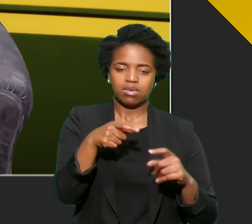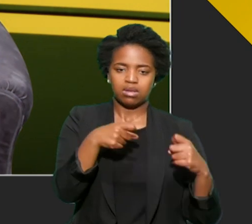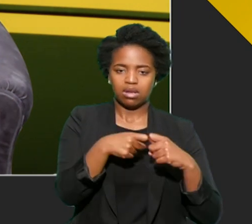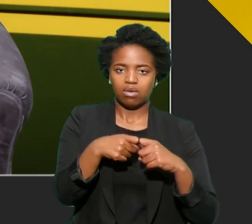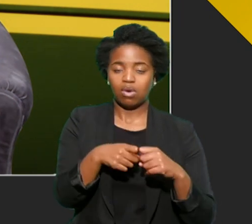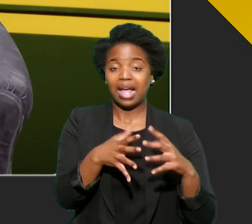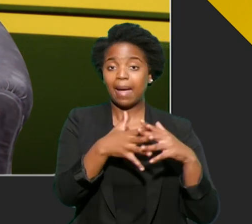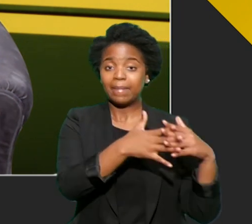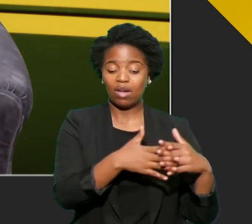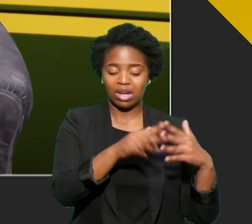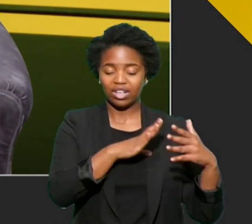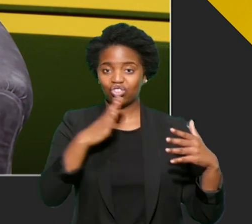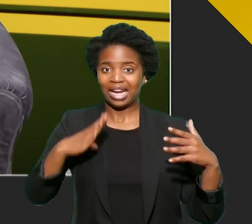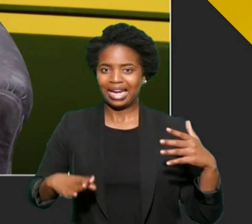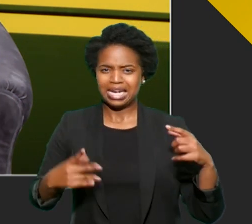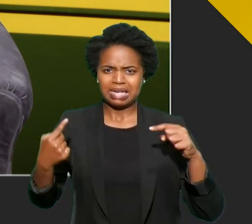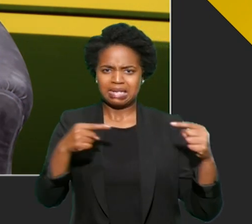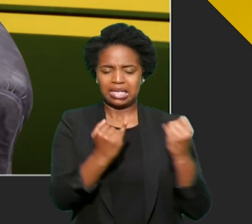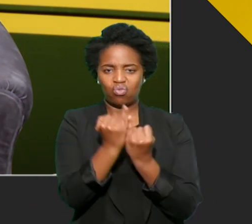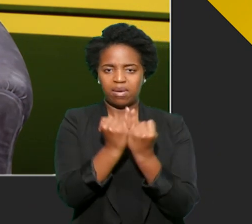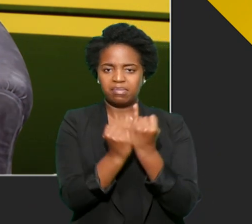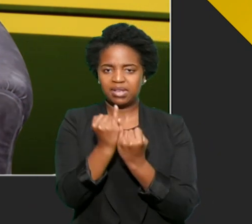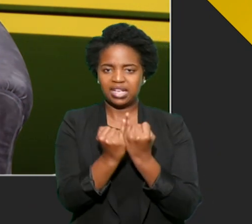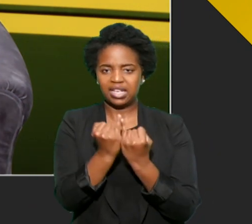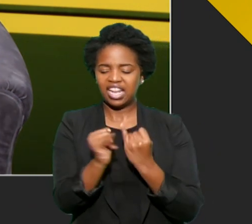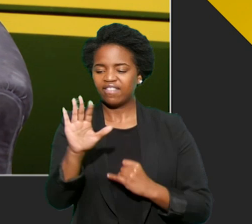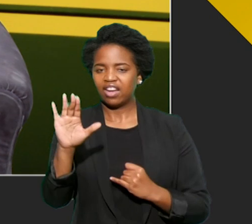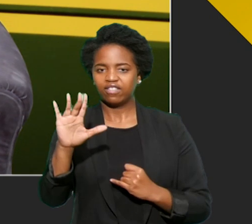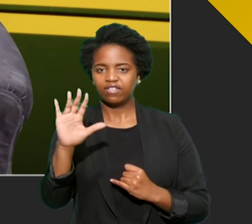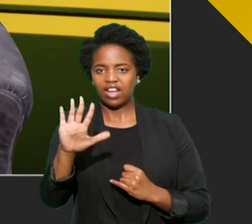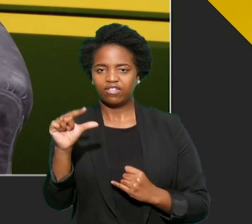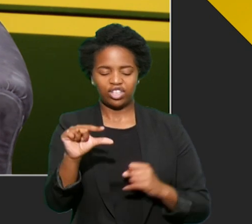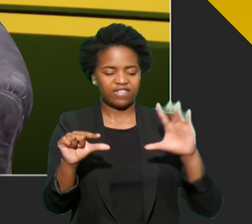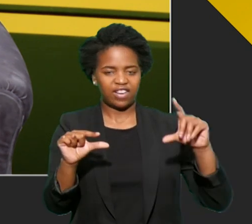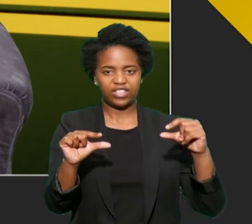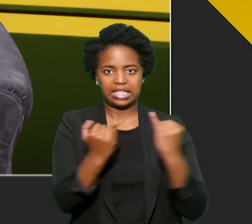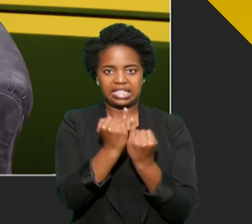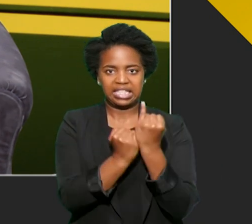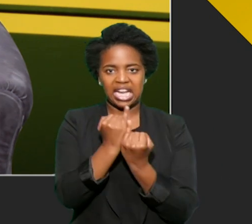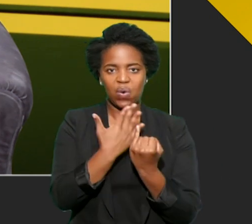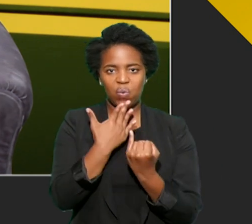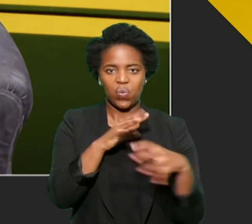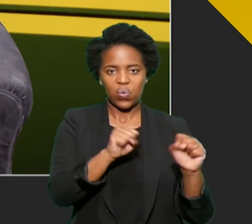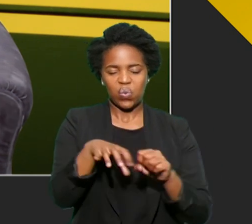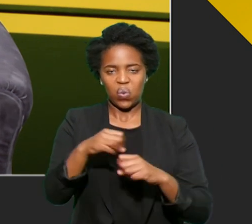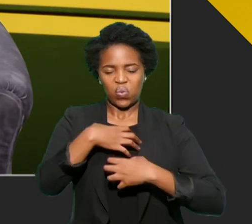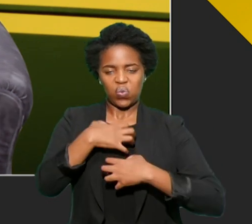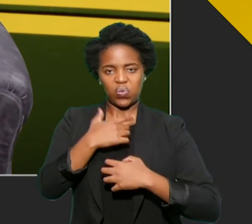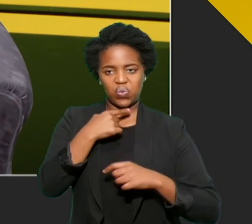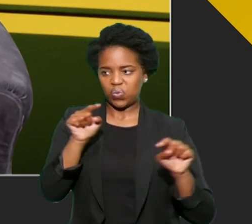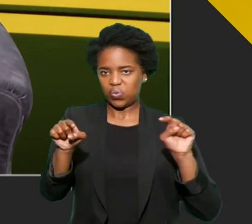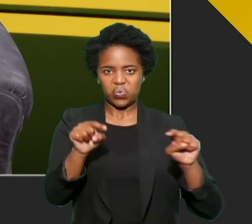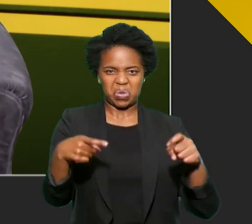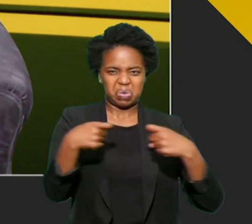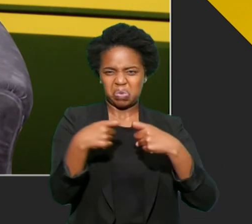between the USA and China, they have been competing to see who will be able to then have political dominance. I mean, maybe give us understanding